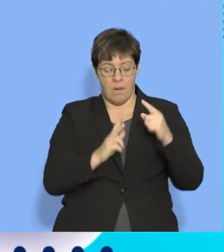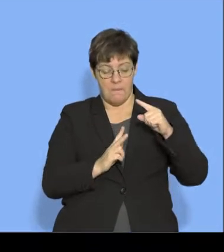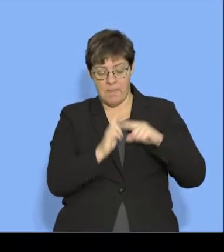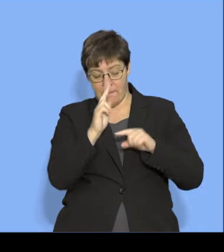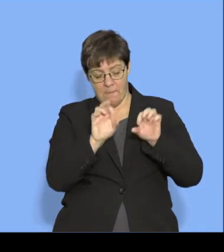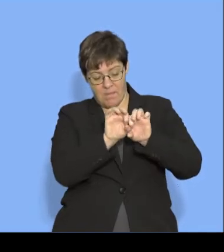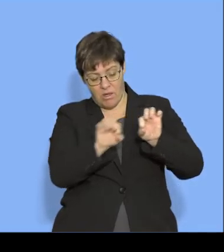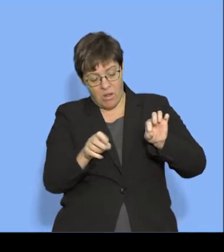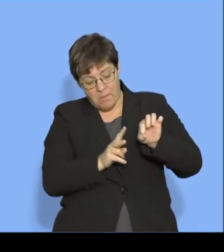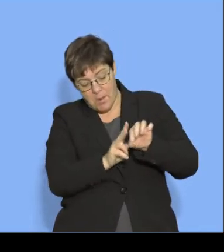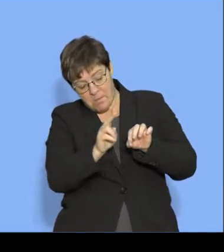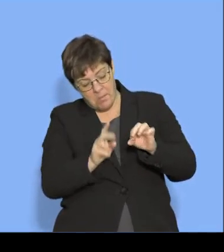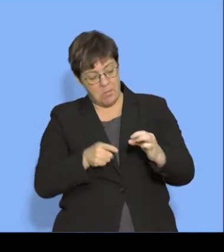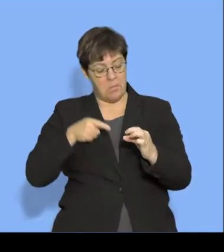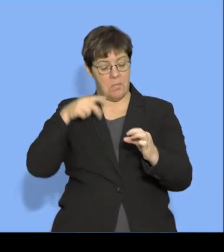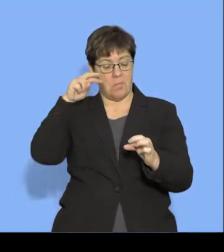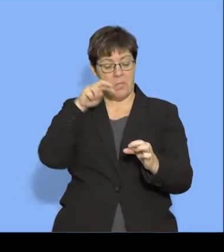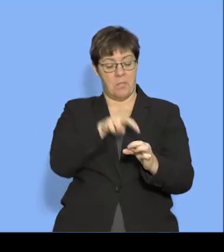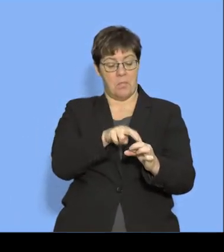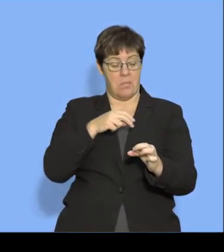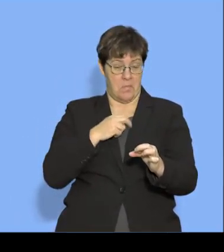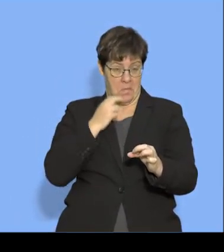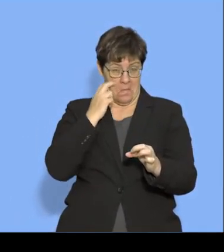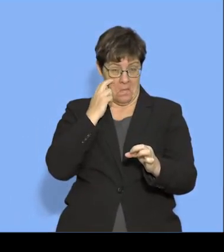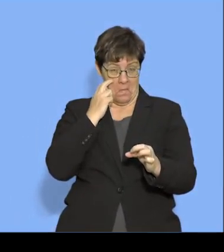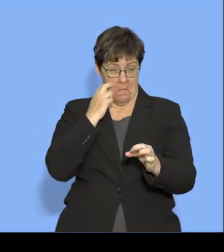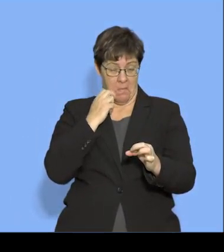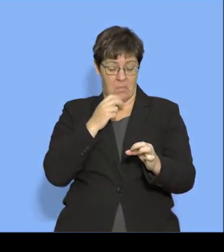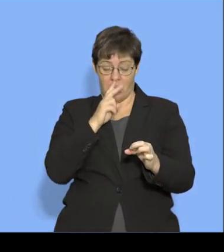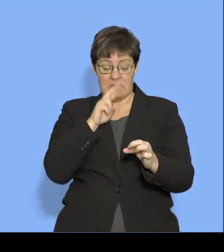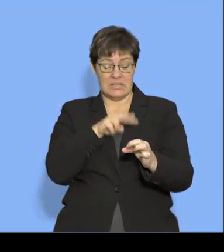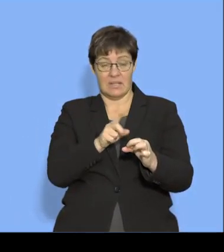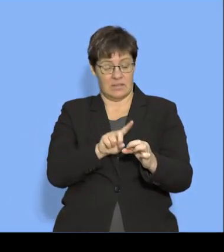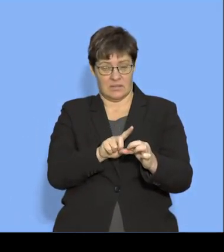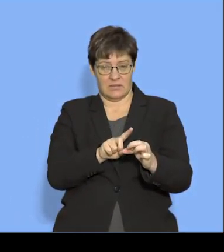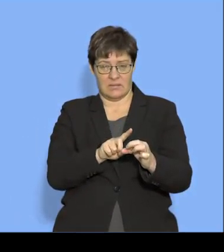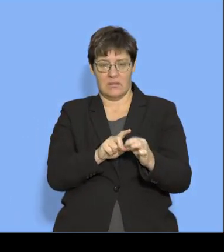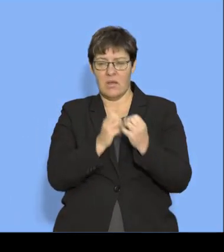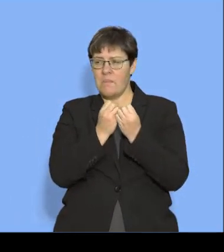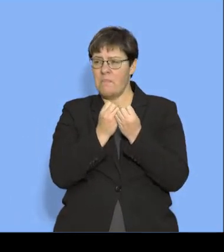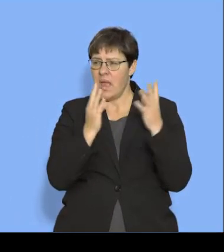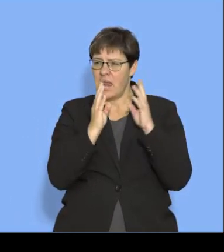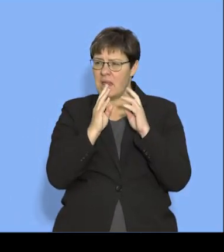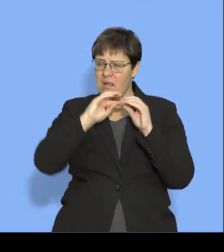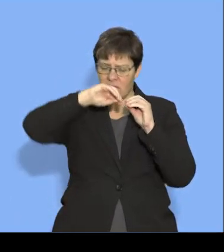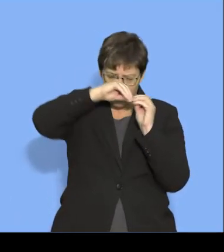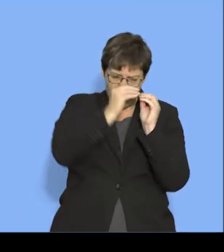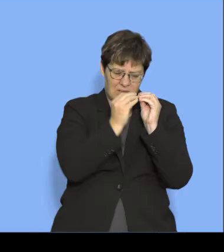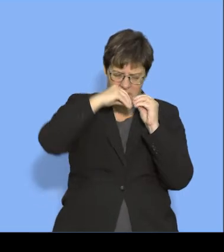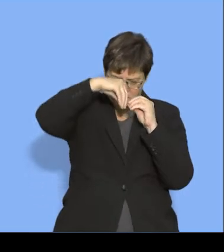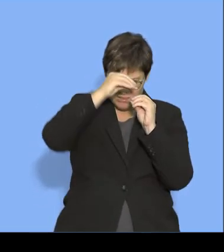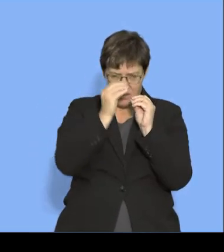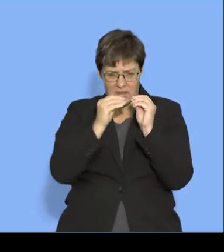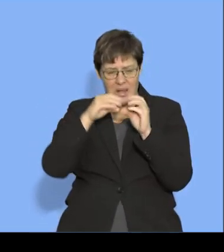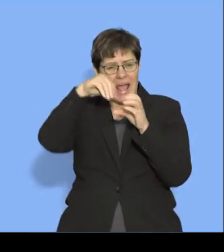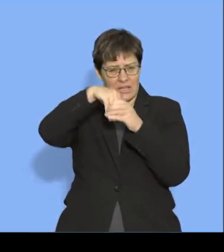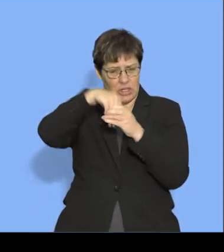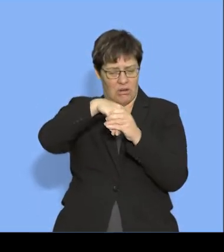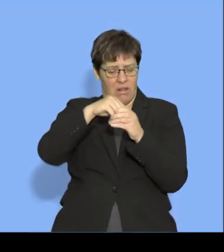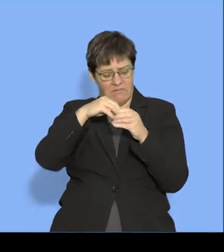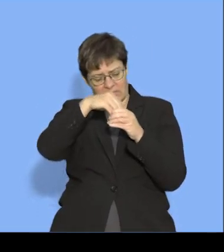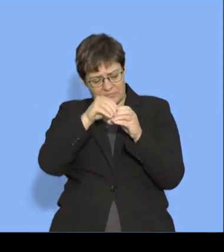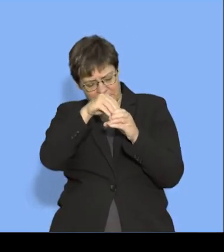at a cross section or a transverse section through it, we see that there are many folds on the